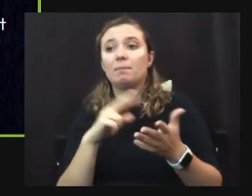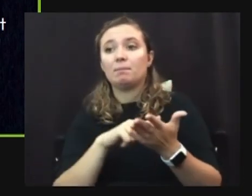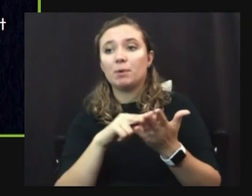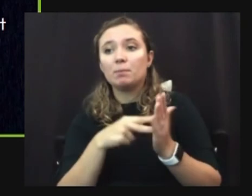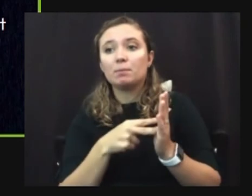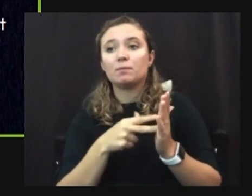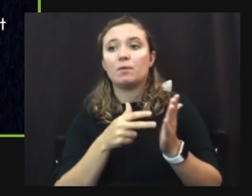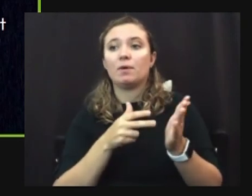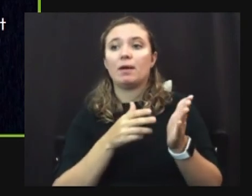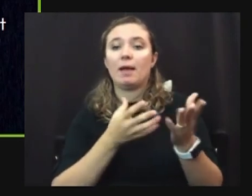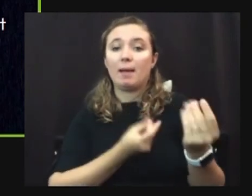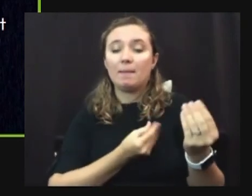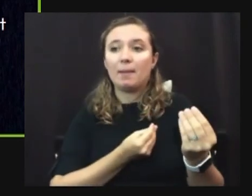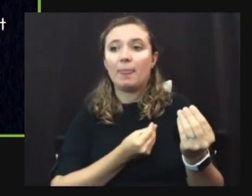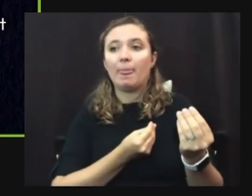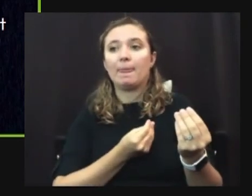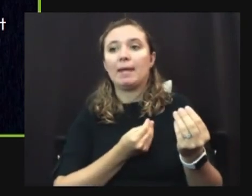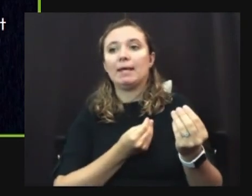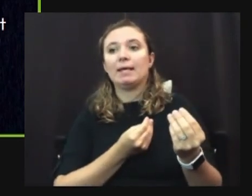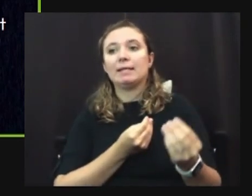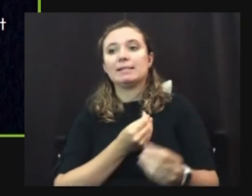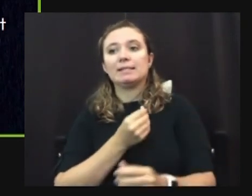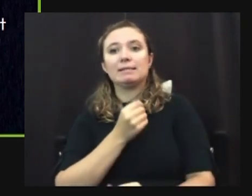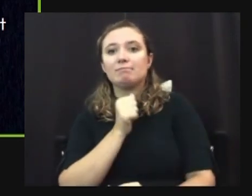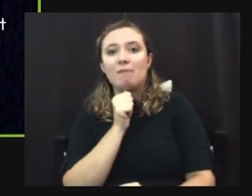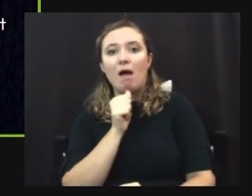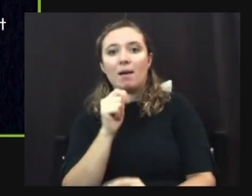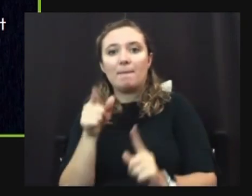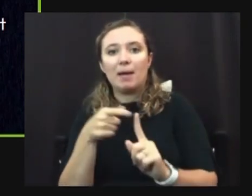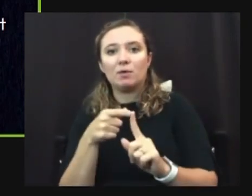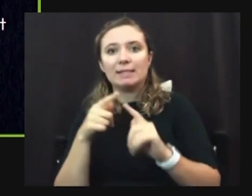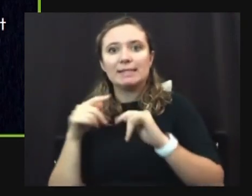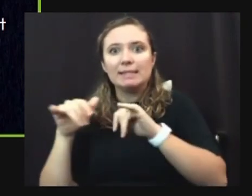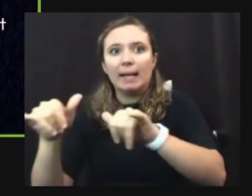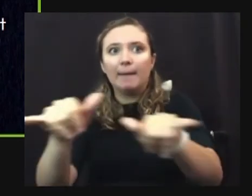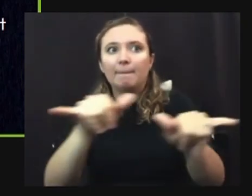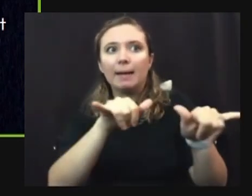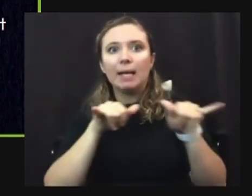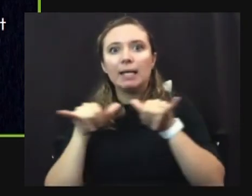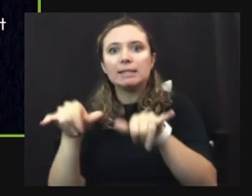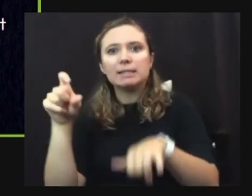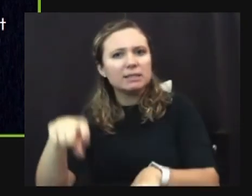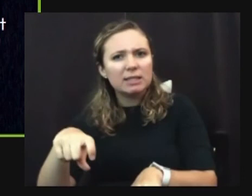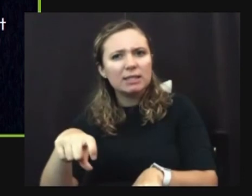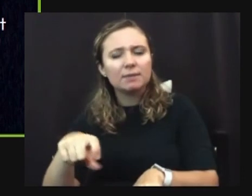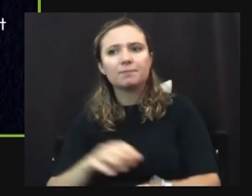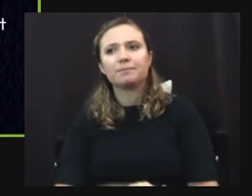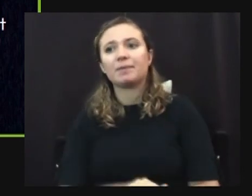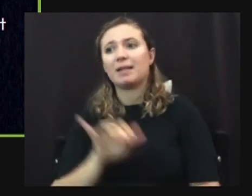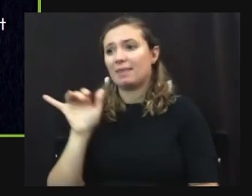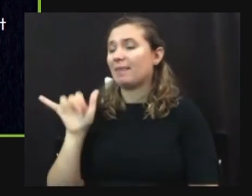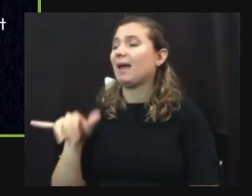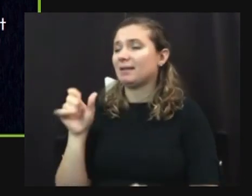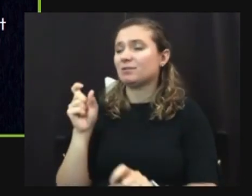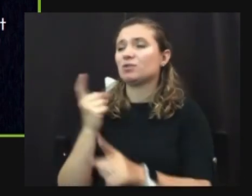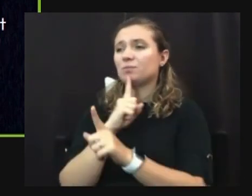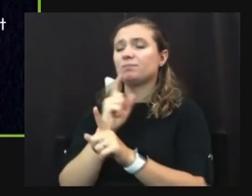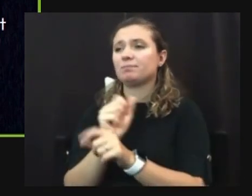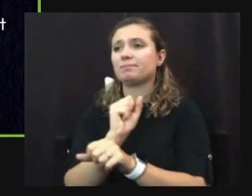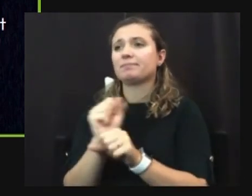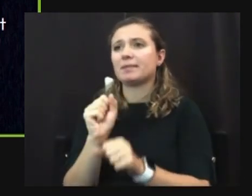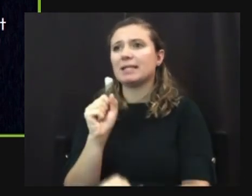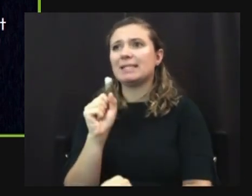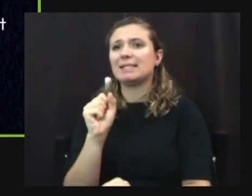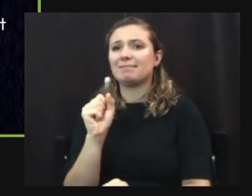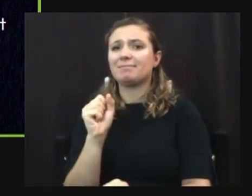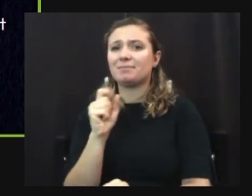Call it the tyranny of sameness. Yeah. Yeah, we need you to stop doing that. It's